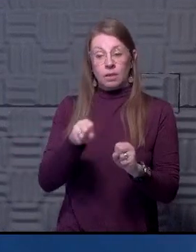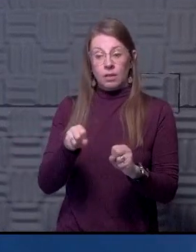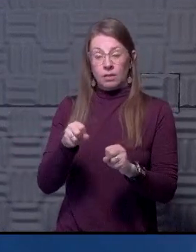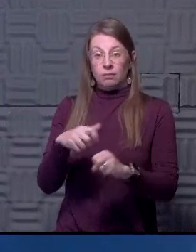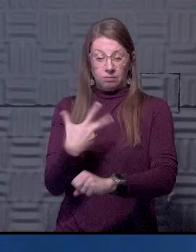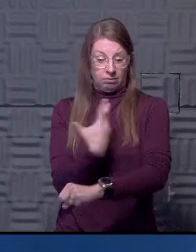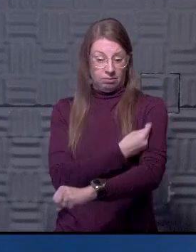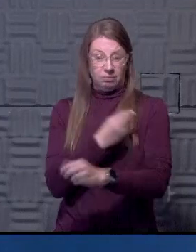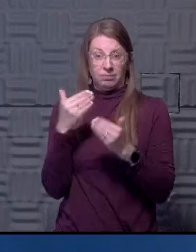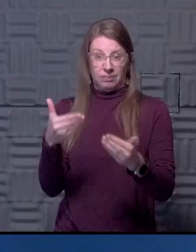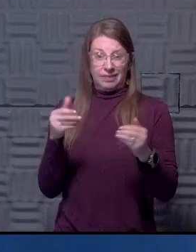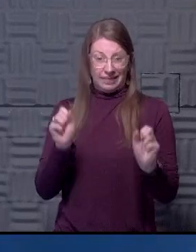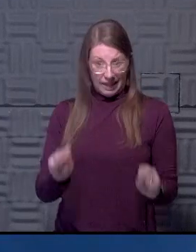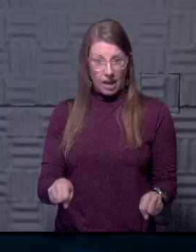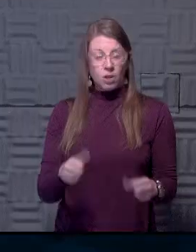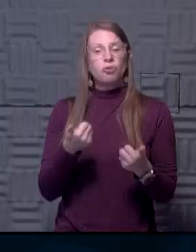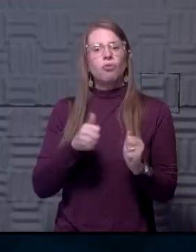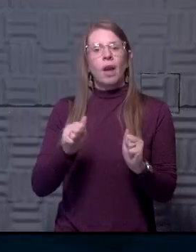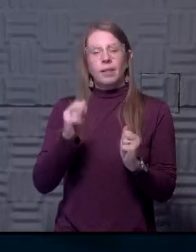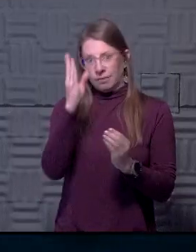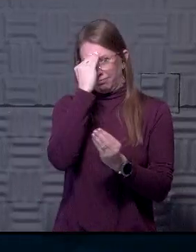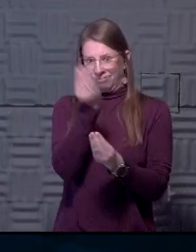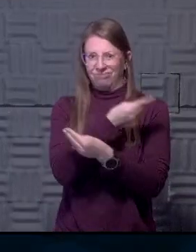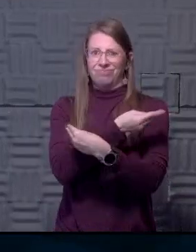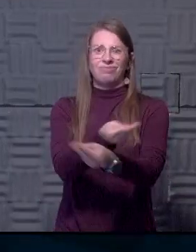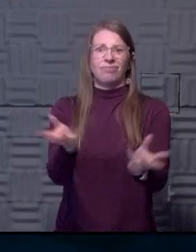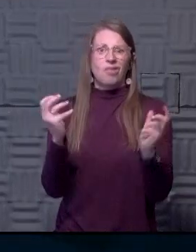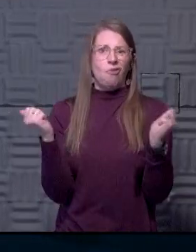And we're trying to get that message out there.